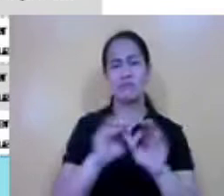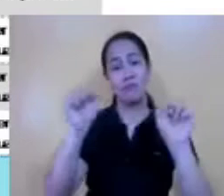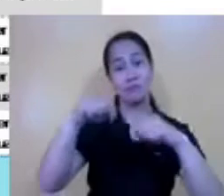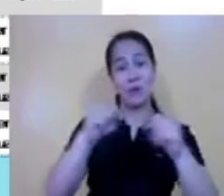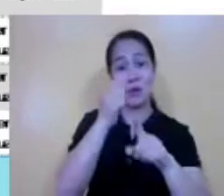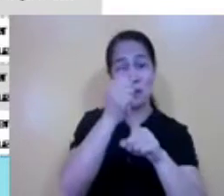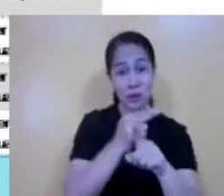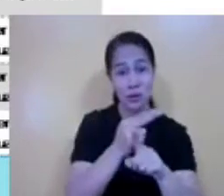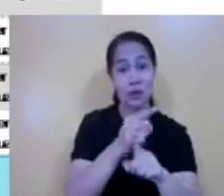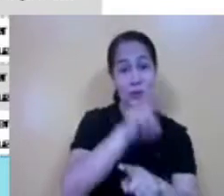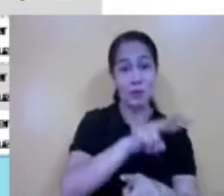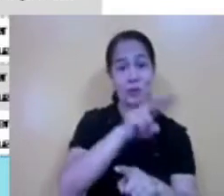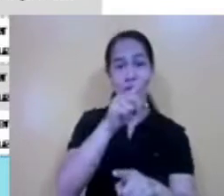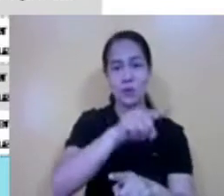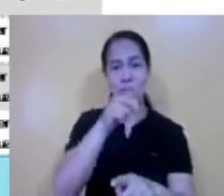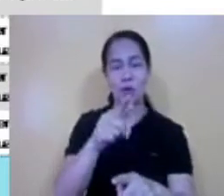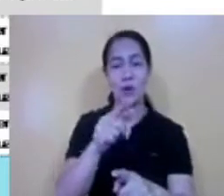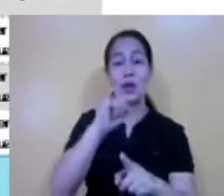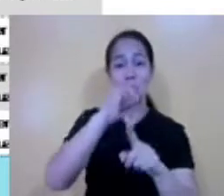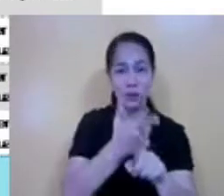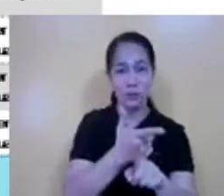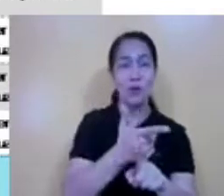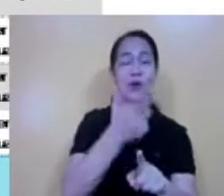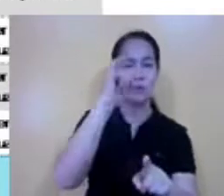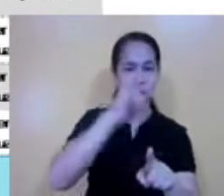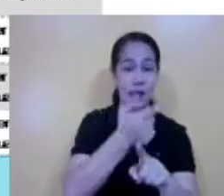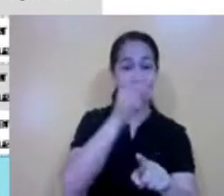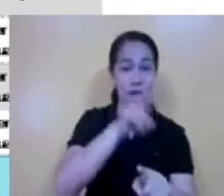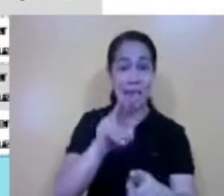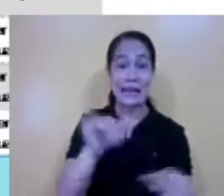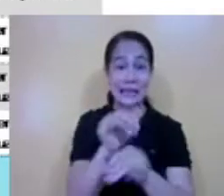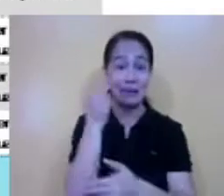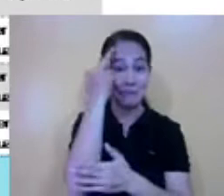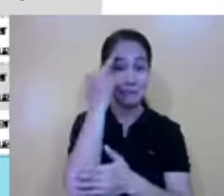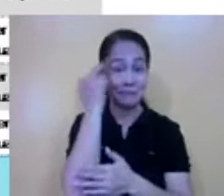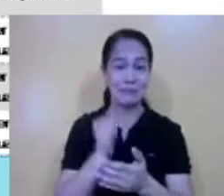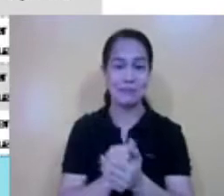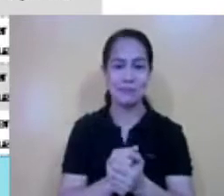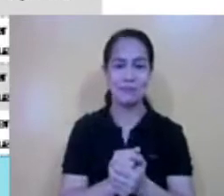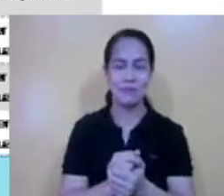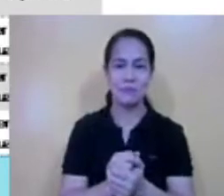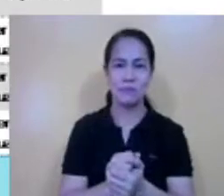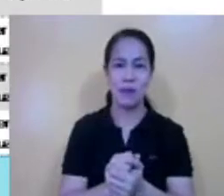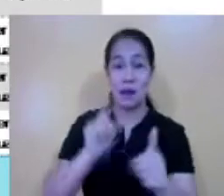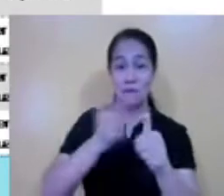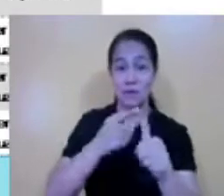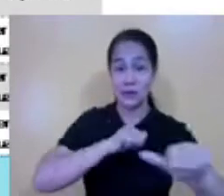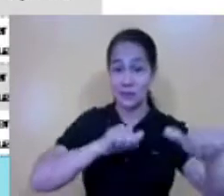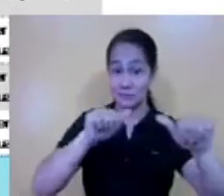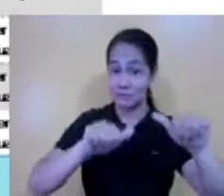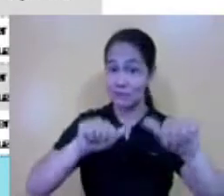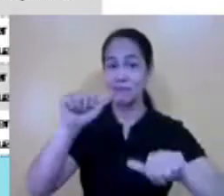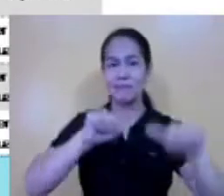2021 to July 2022. Same reason as our first activity. When we talk about